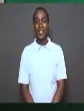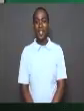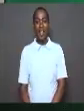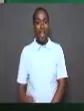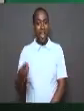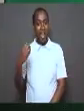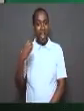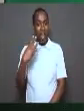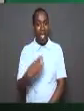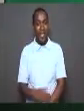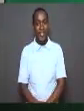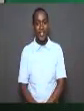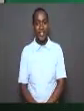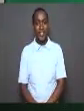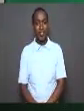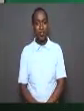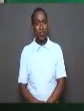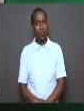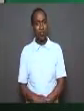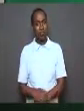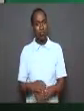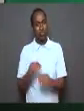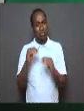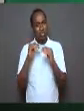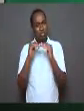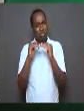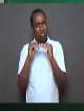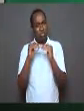Light has a limited resolving power.